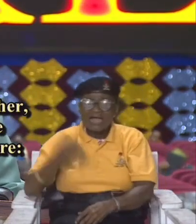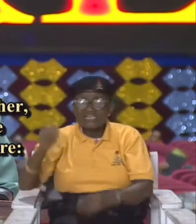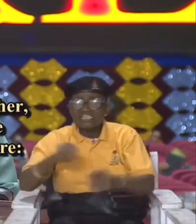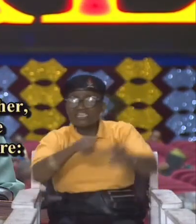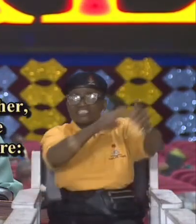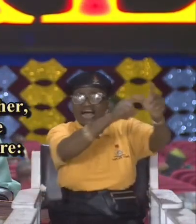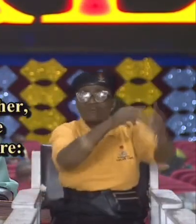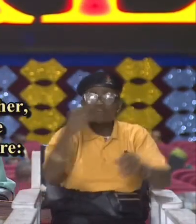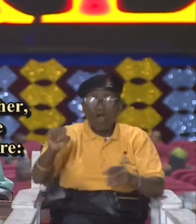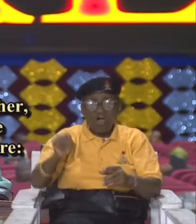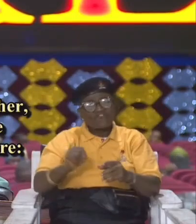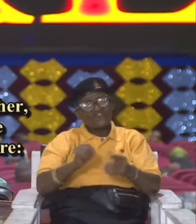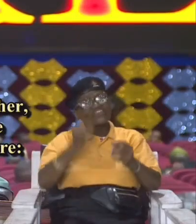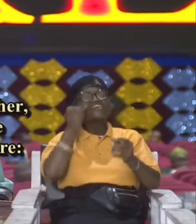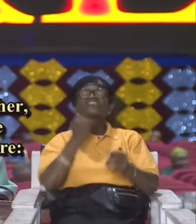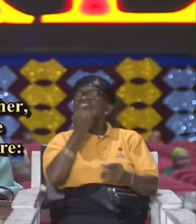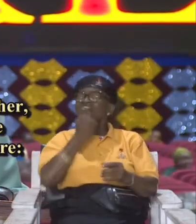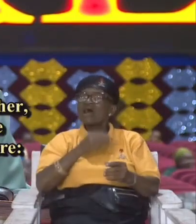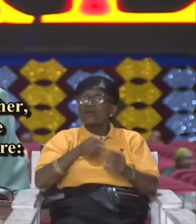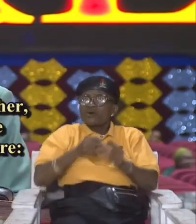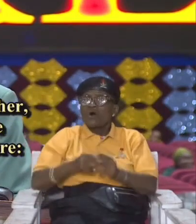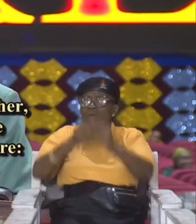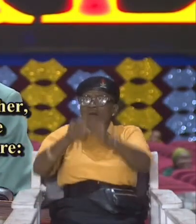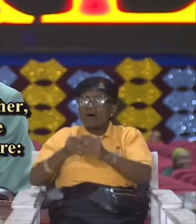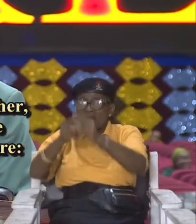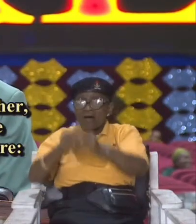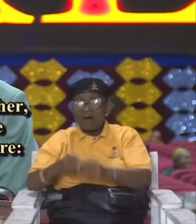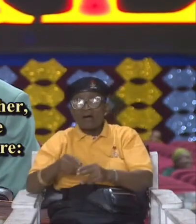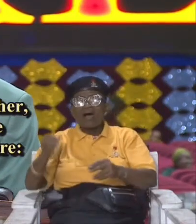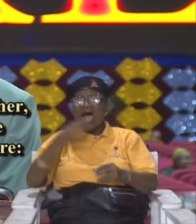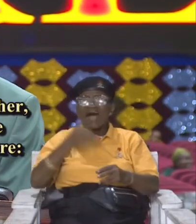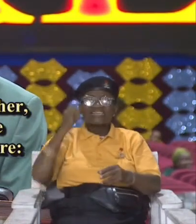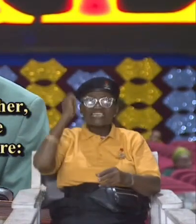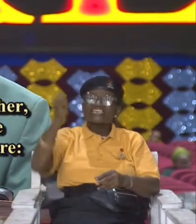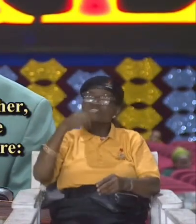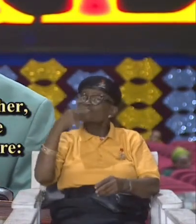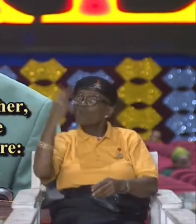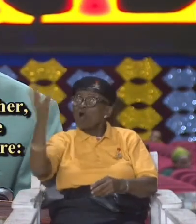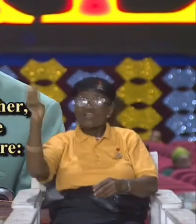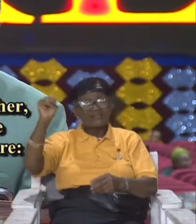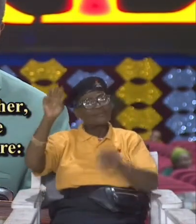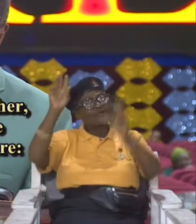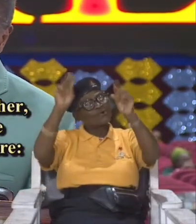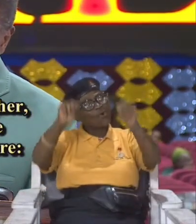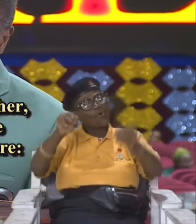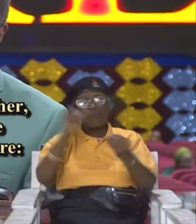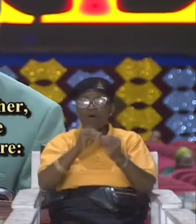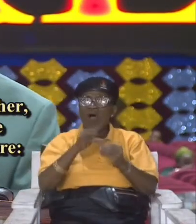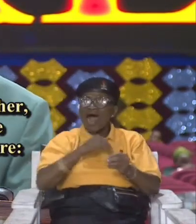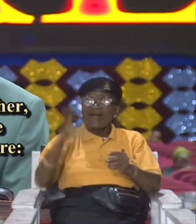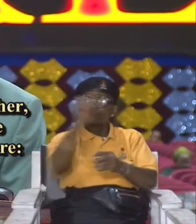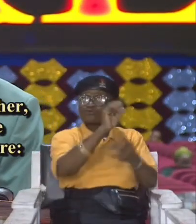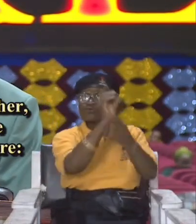of Israel and the horsemen thereof. And he saw him no more. And he took